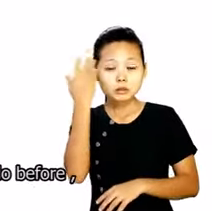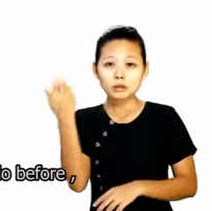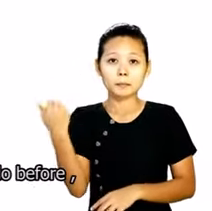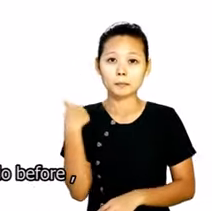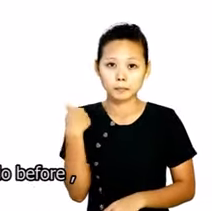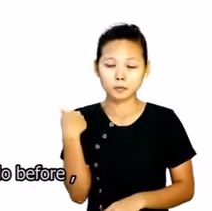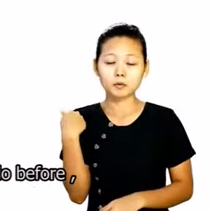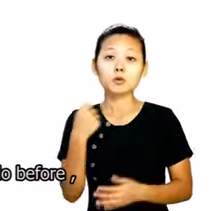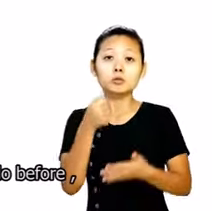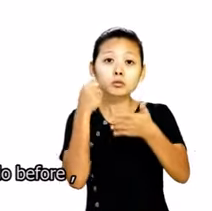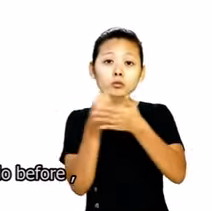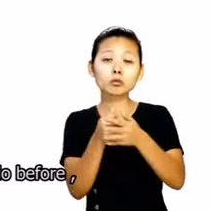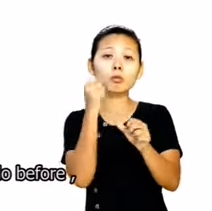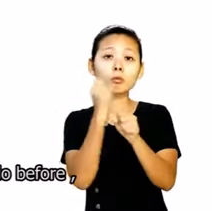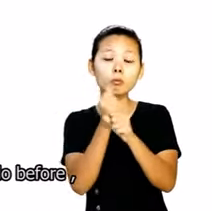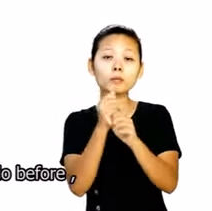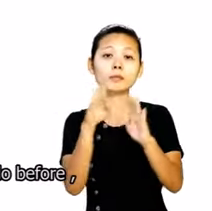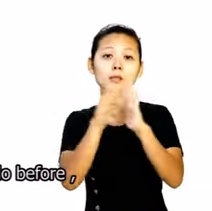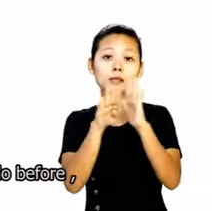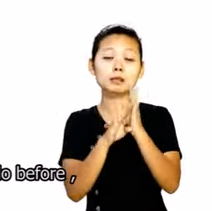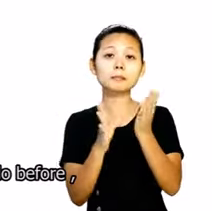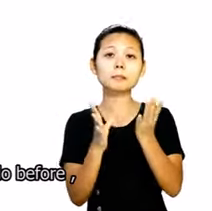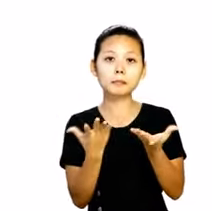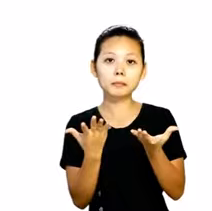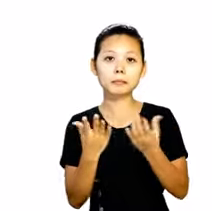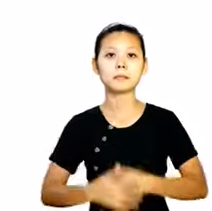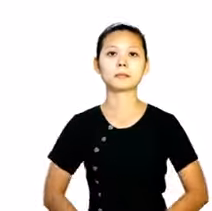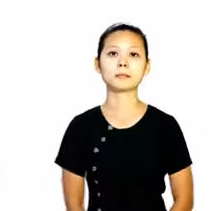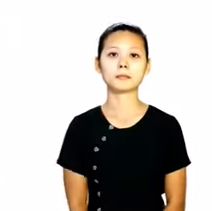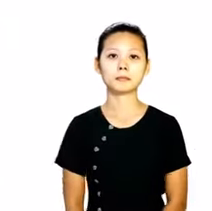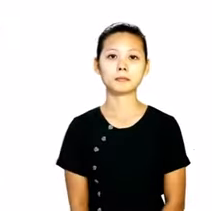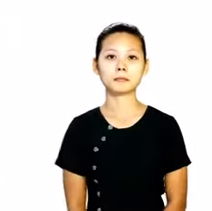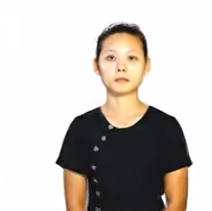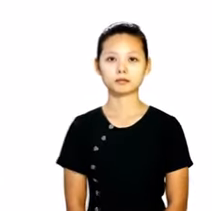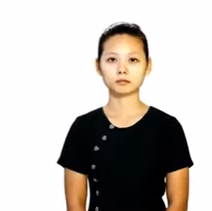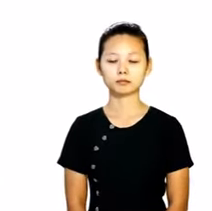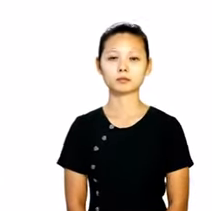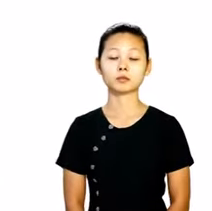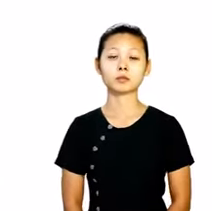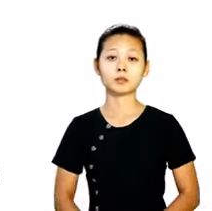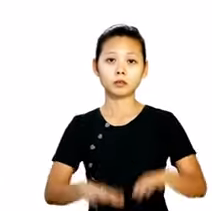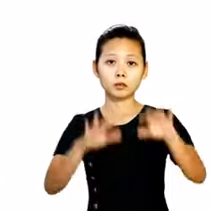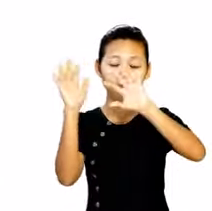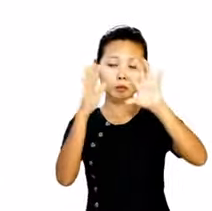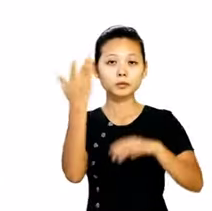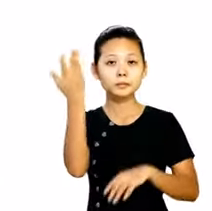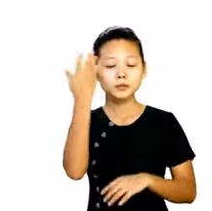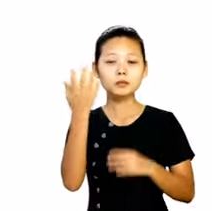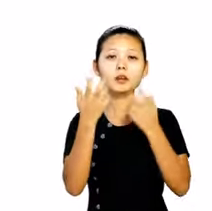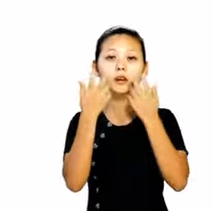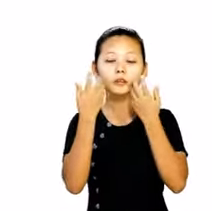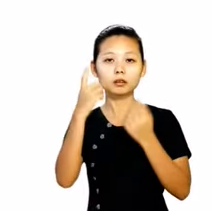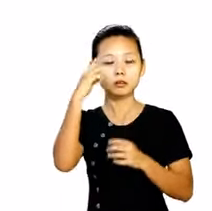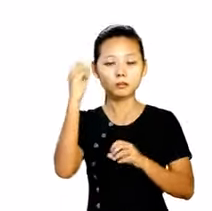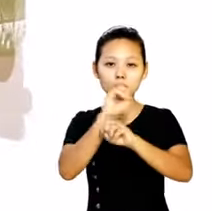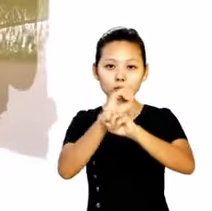Here are some tips on what we can do before, during, and after a disaster.